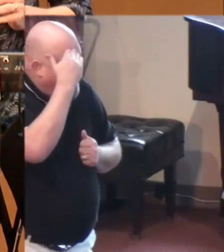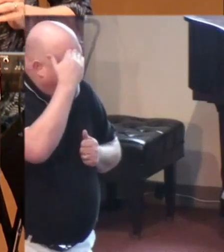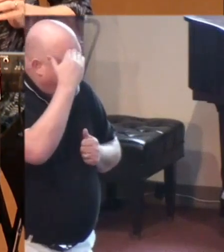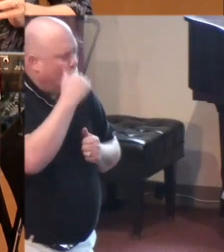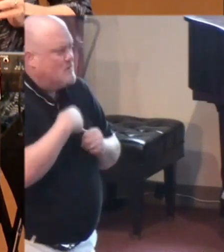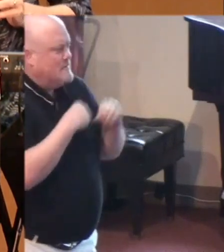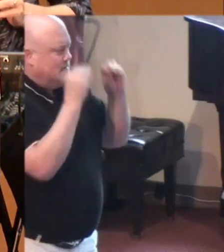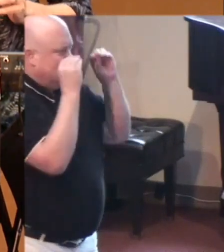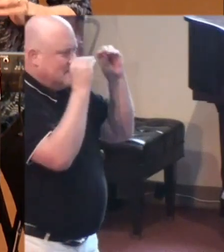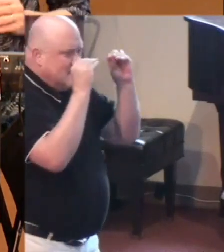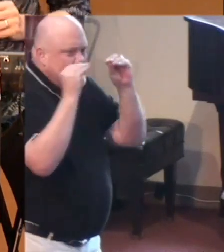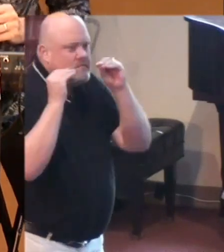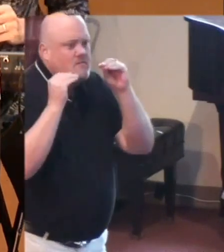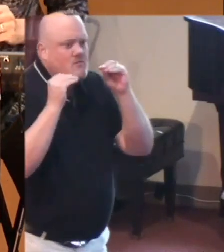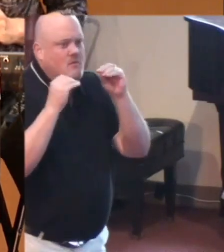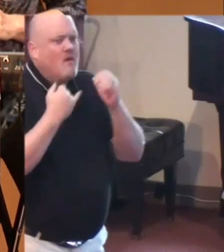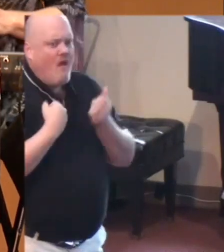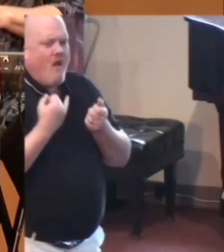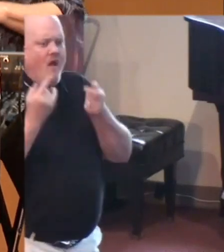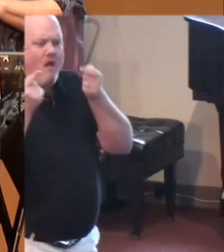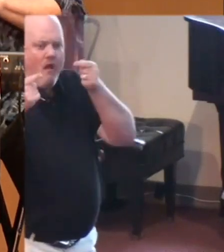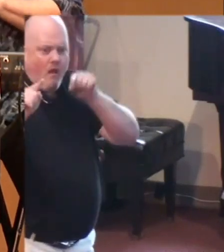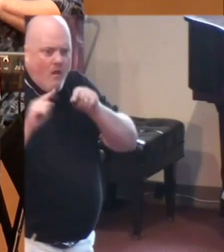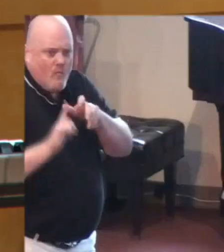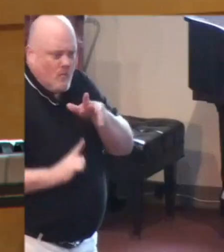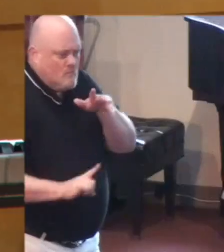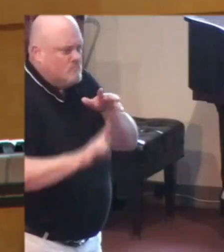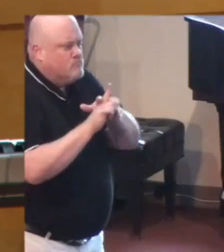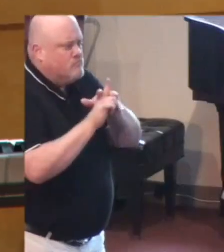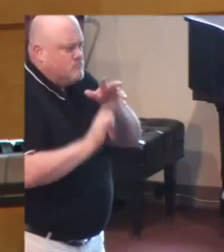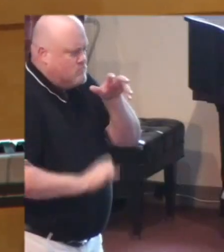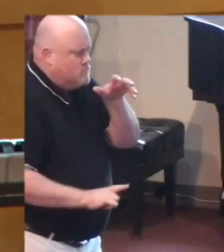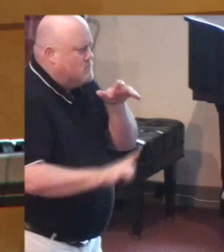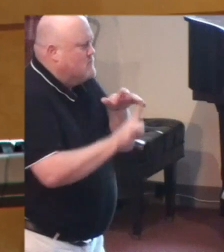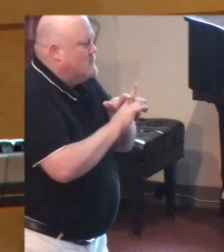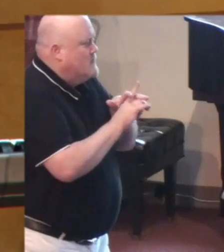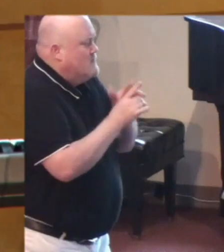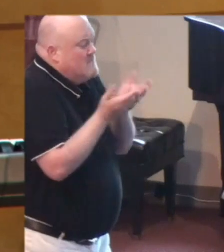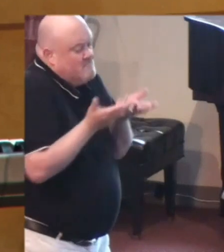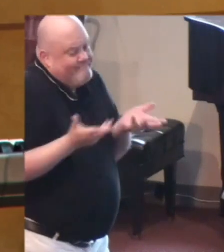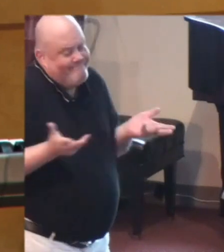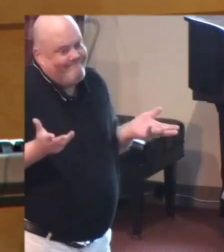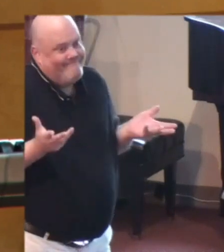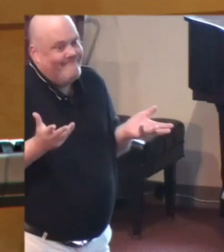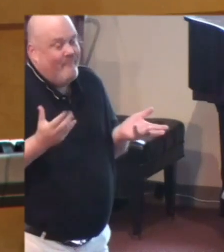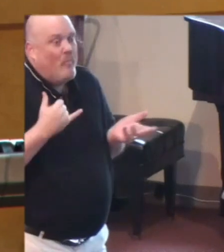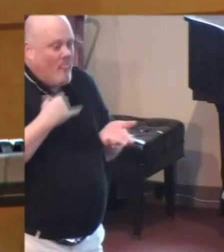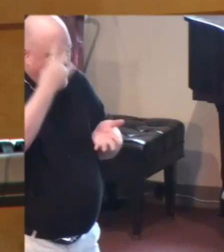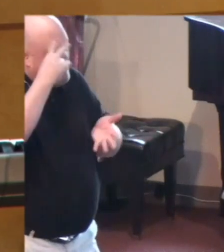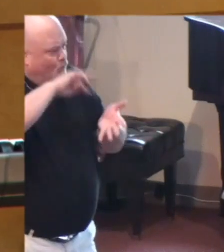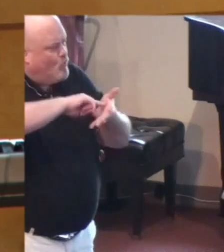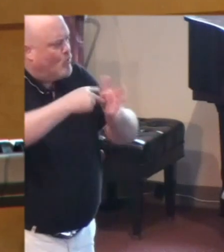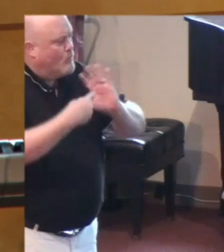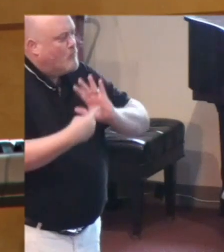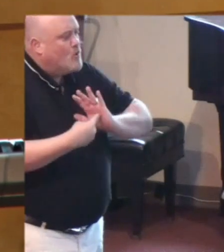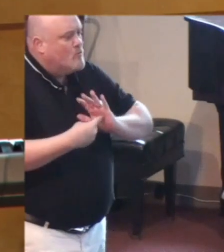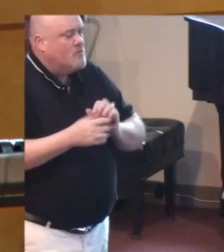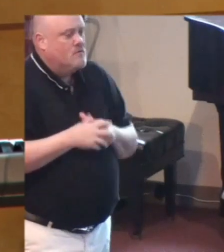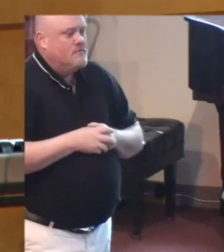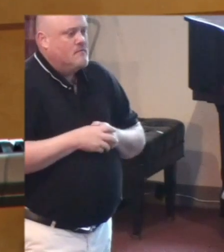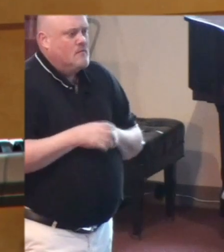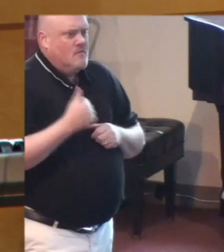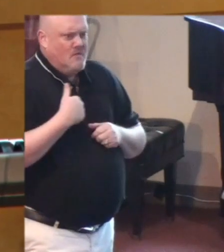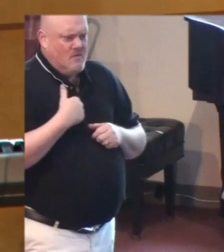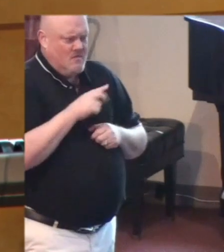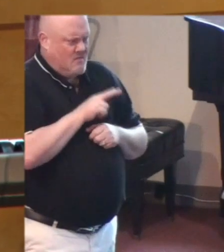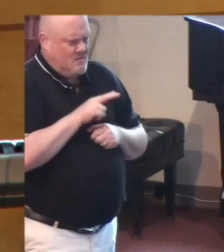only does everything happen for a reason, but that there is perfection in everything. But I could not find the perfection